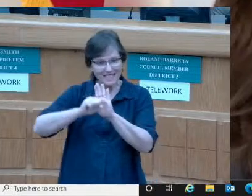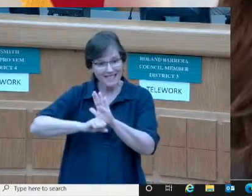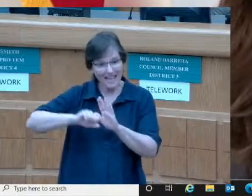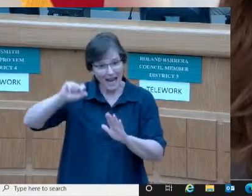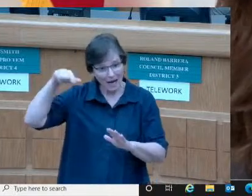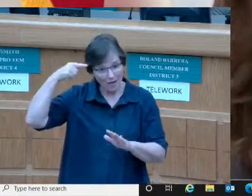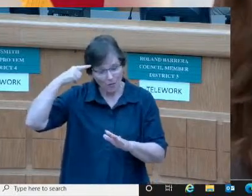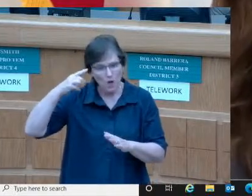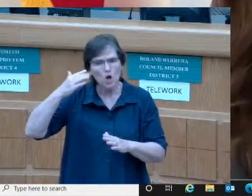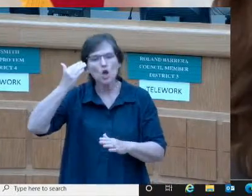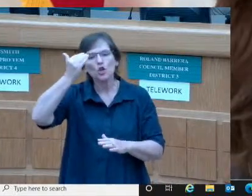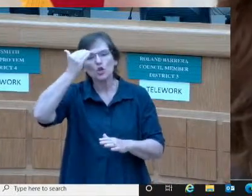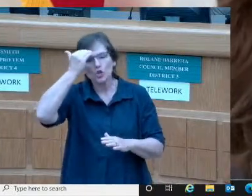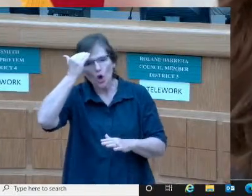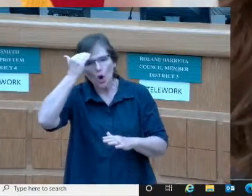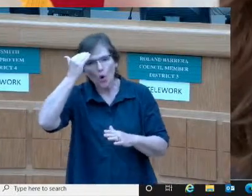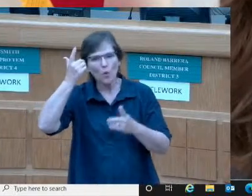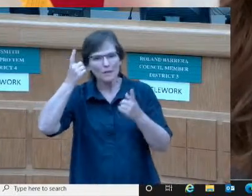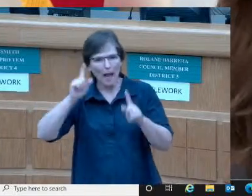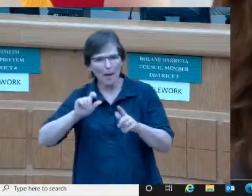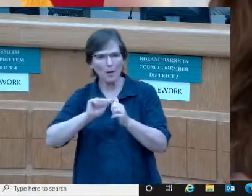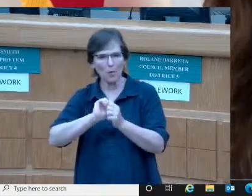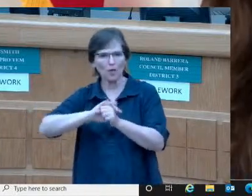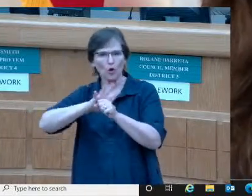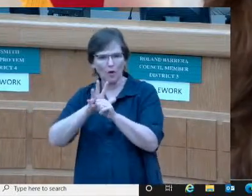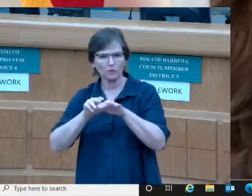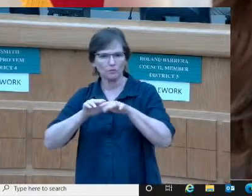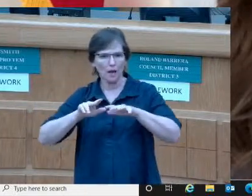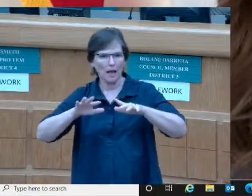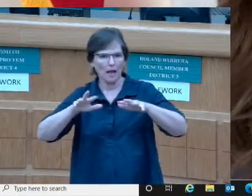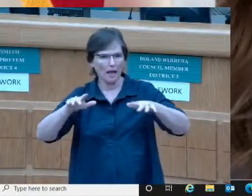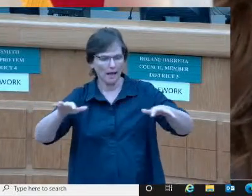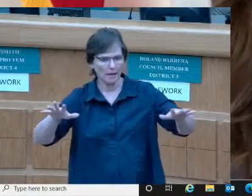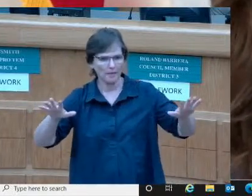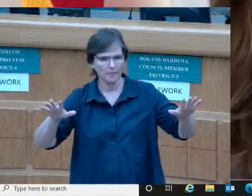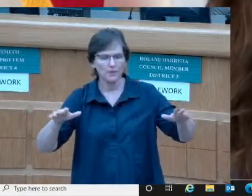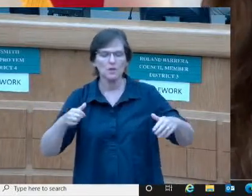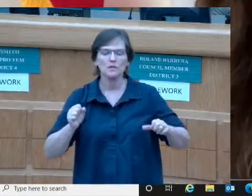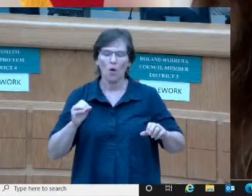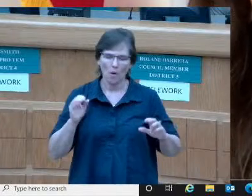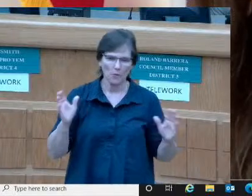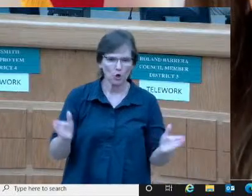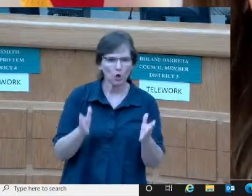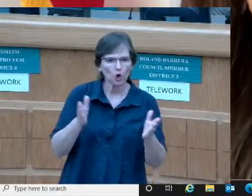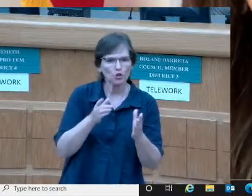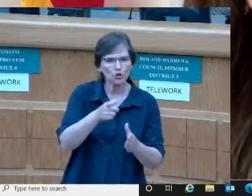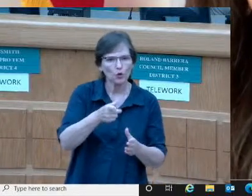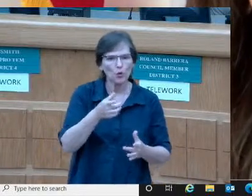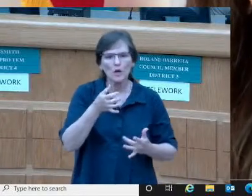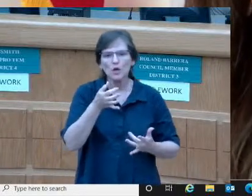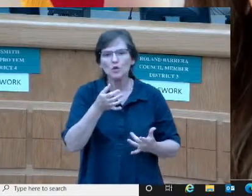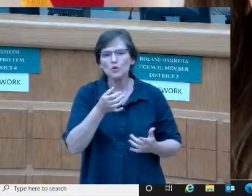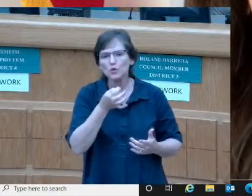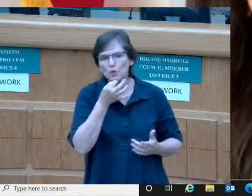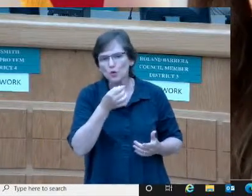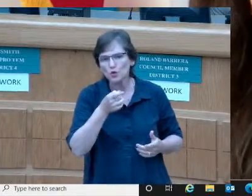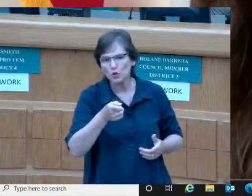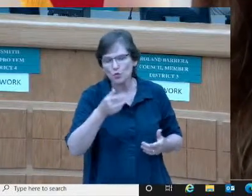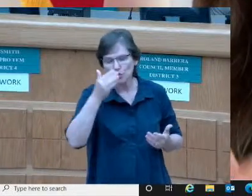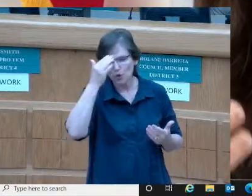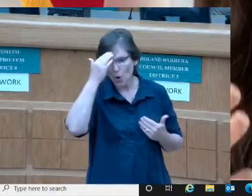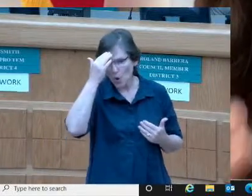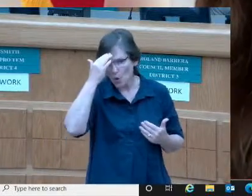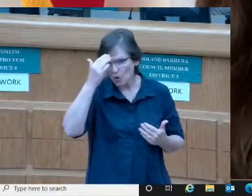you. The sooner you know you have the virus, obviously, the sooner we're all going to take it more